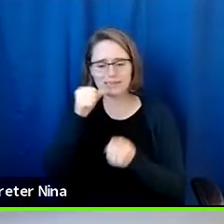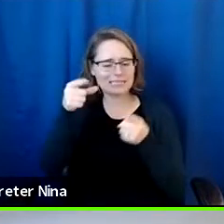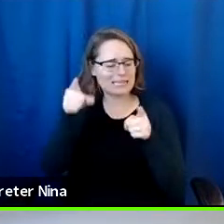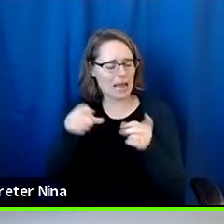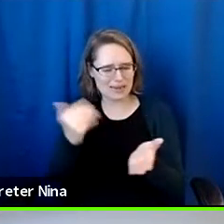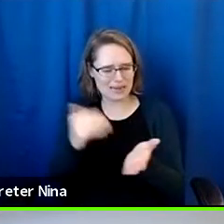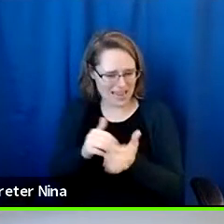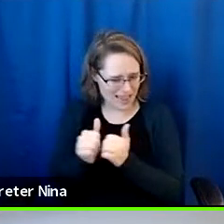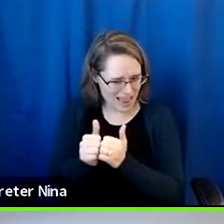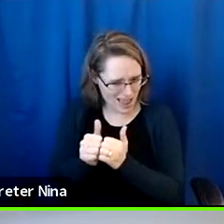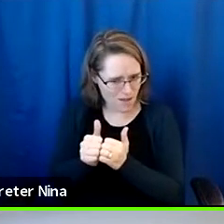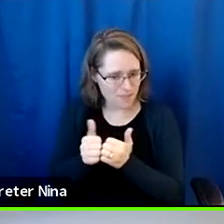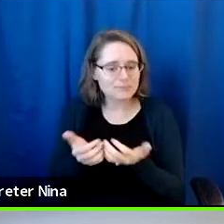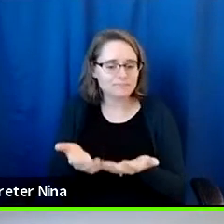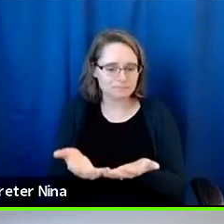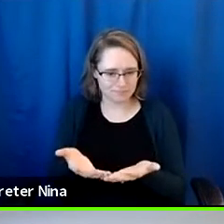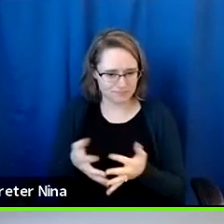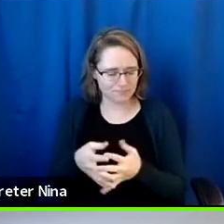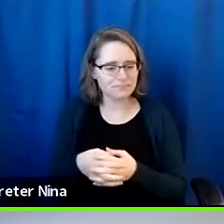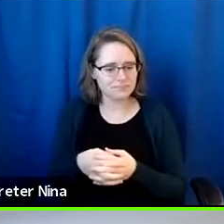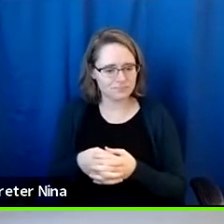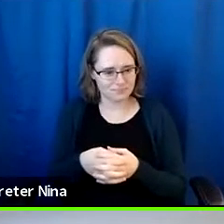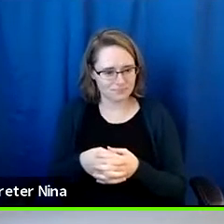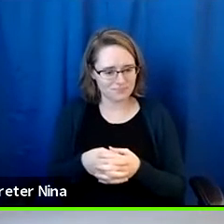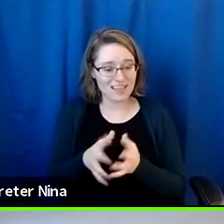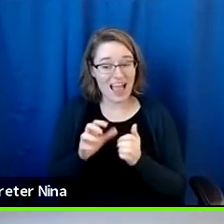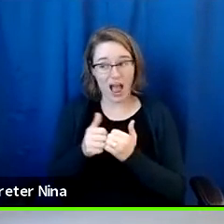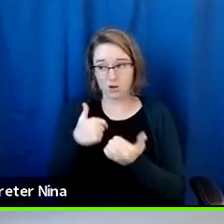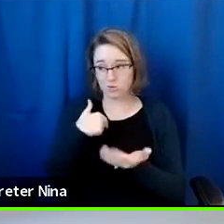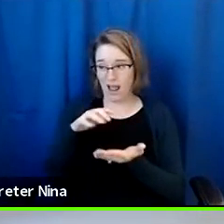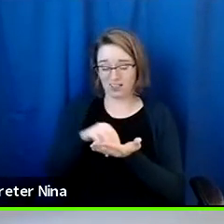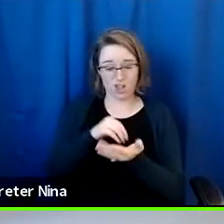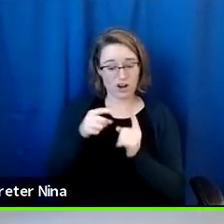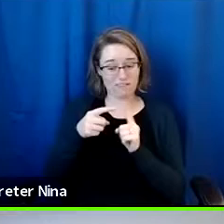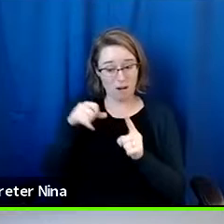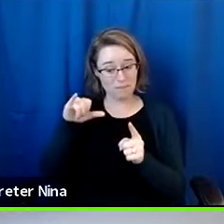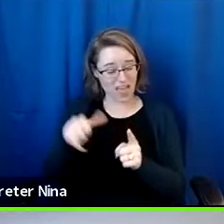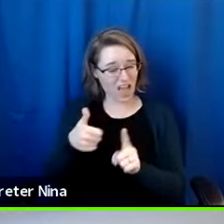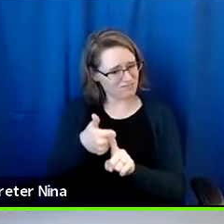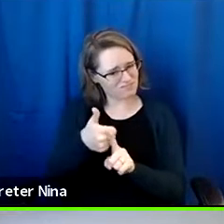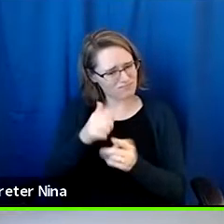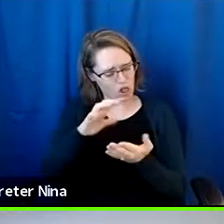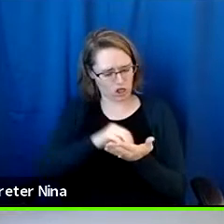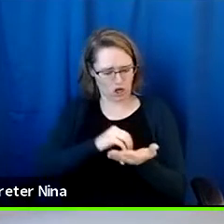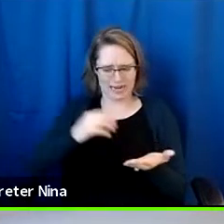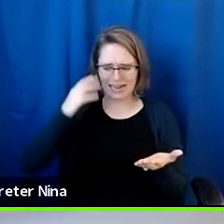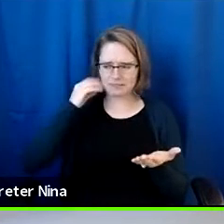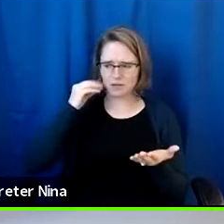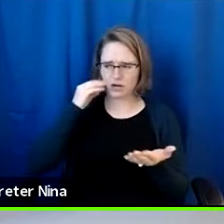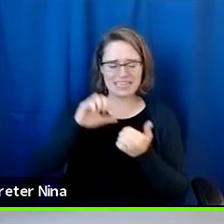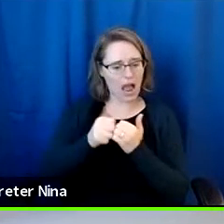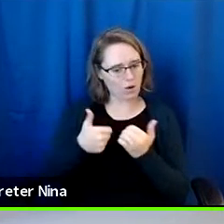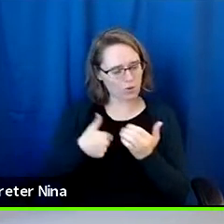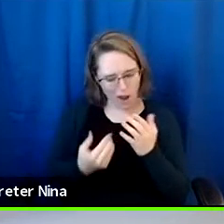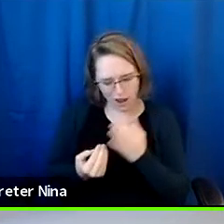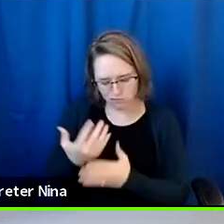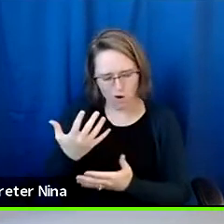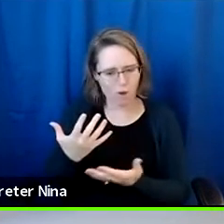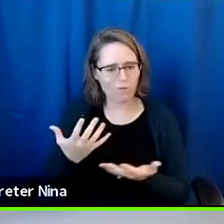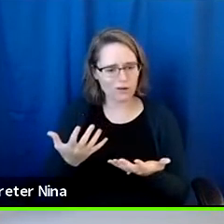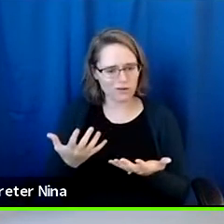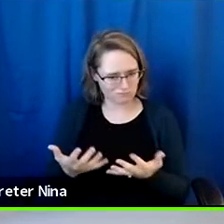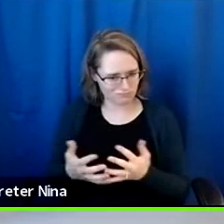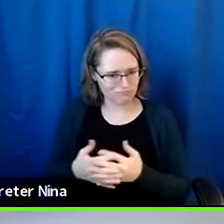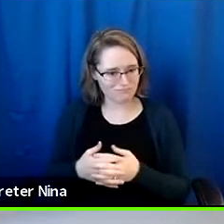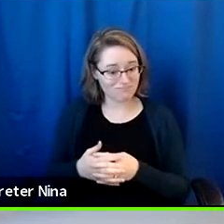again? And how do I learn from that? It's a learning experience. How do I grow from that? And